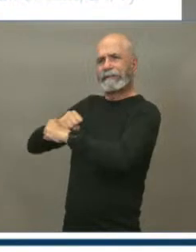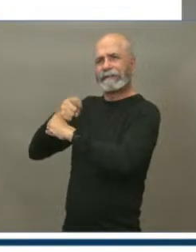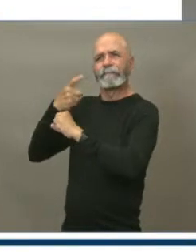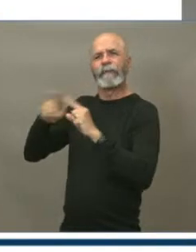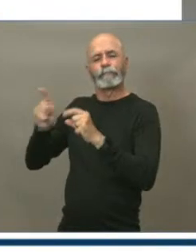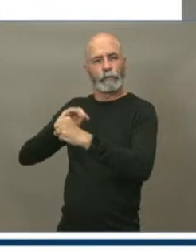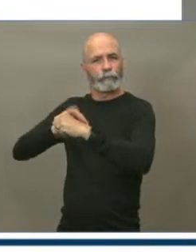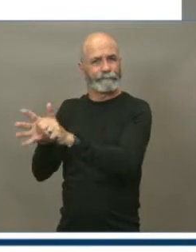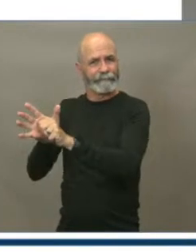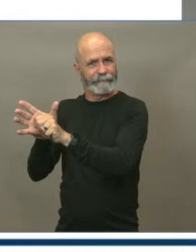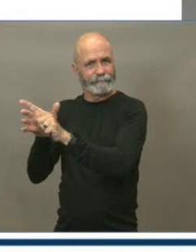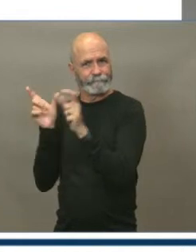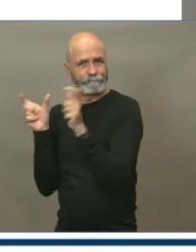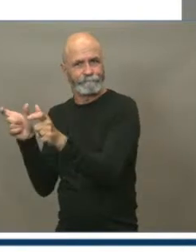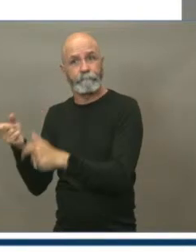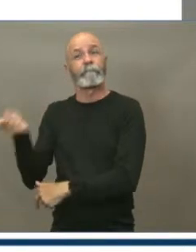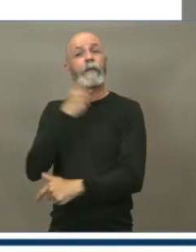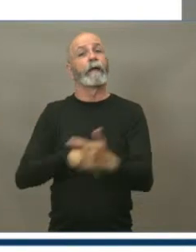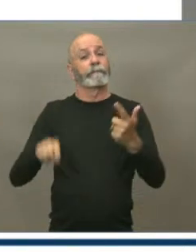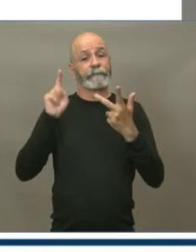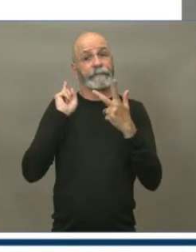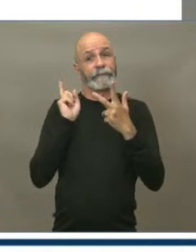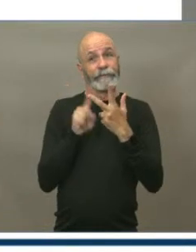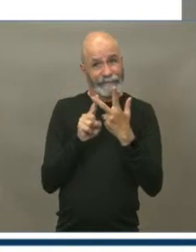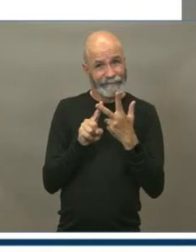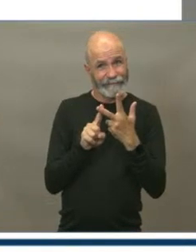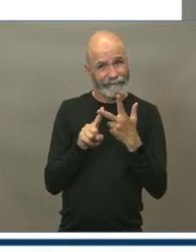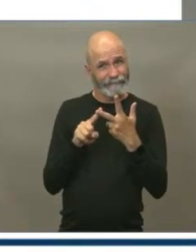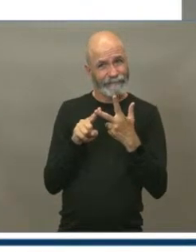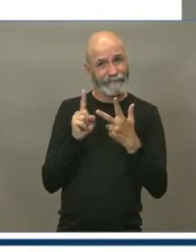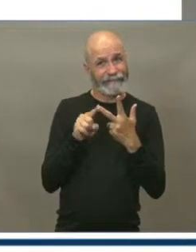and you will get a second dose of an appropriate vaccine.